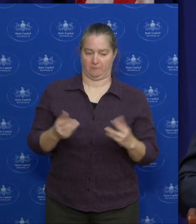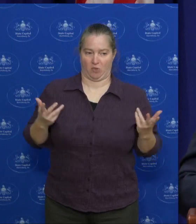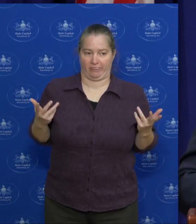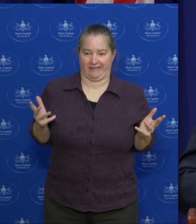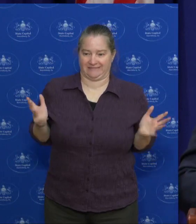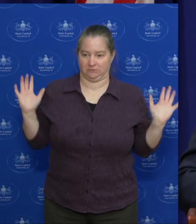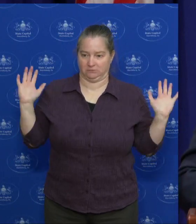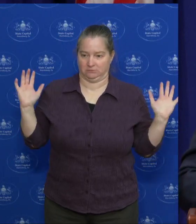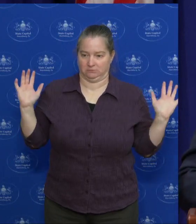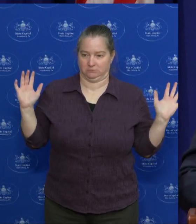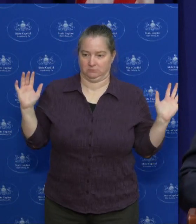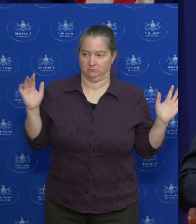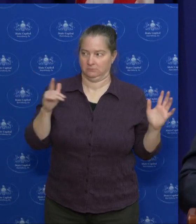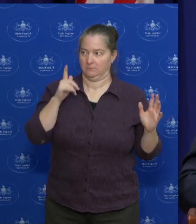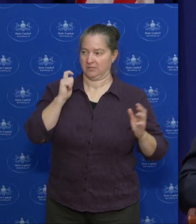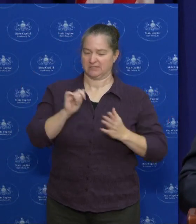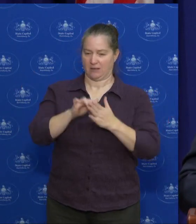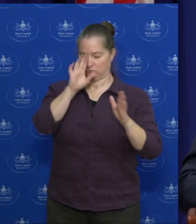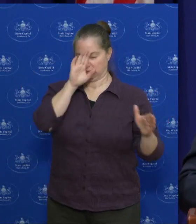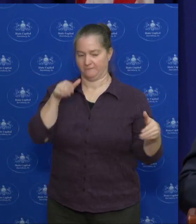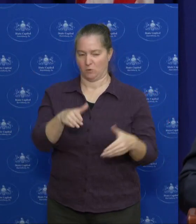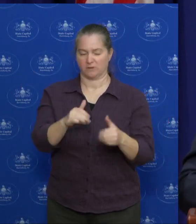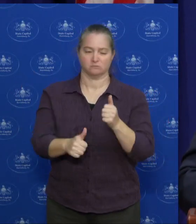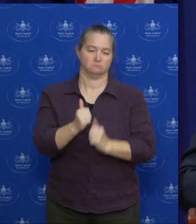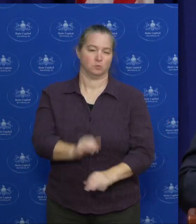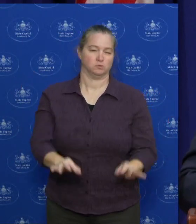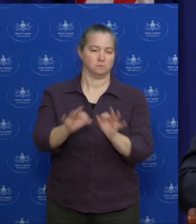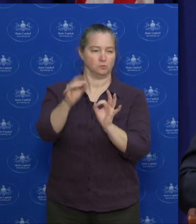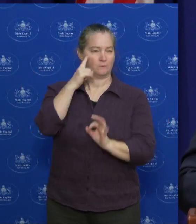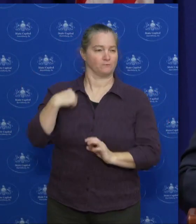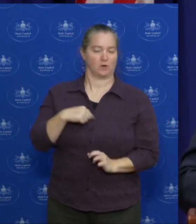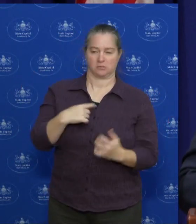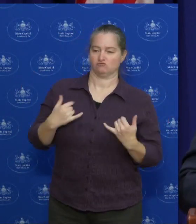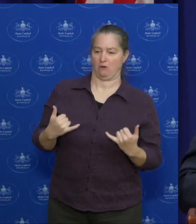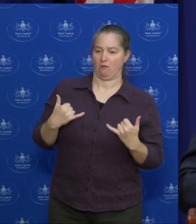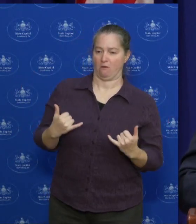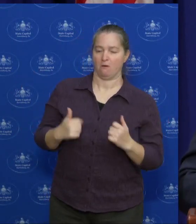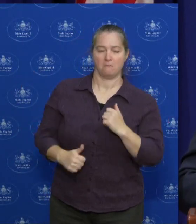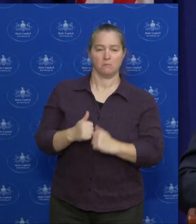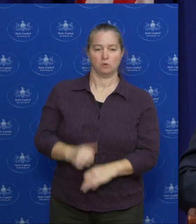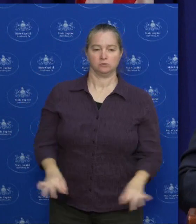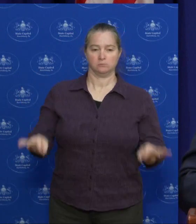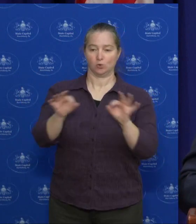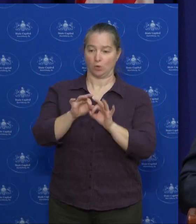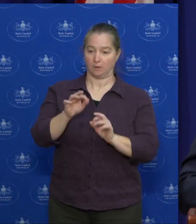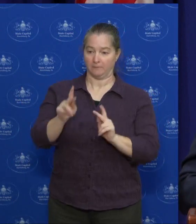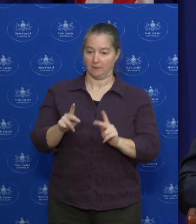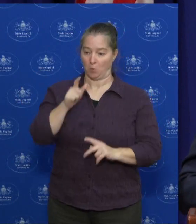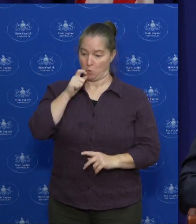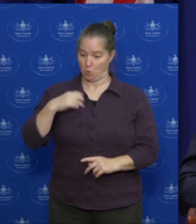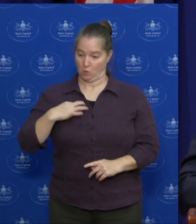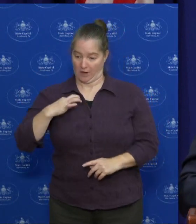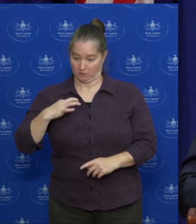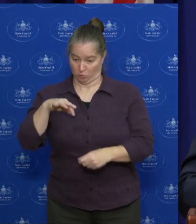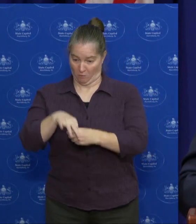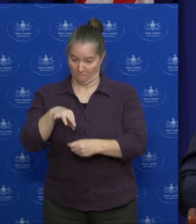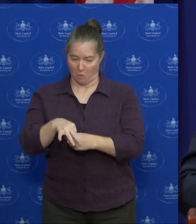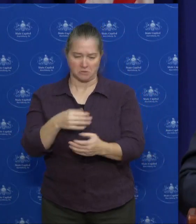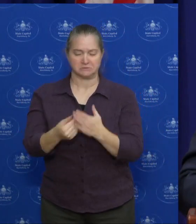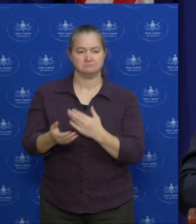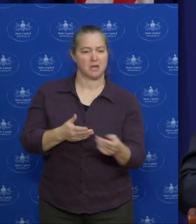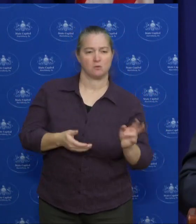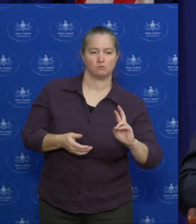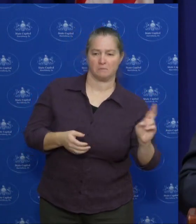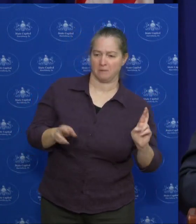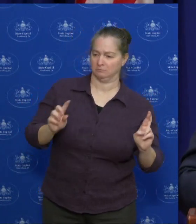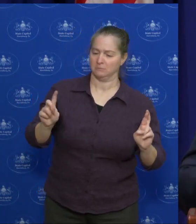because that was certainly our focus and most important thing. The most important thing is that voters eligible, regardless of how they register to vote, do